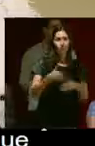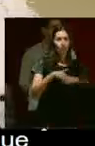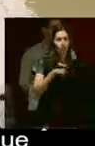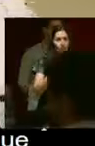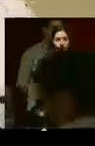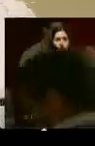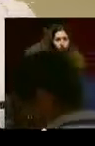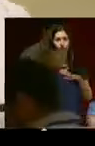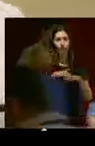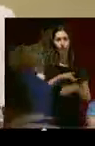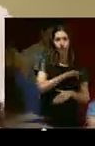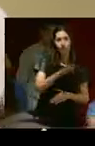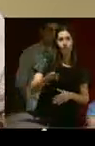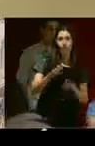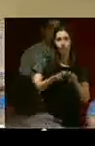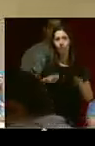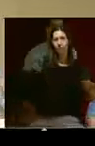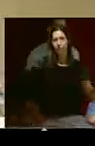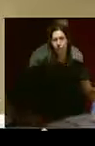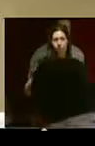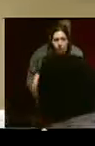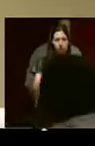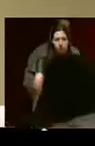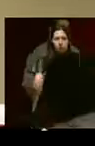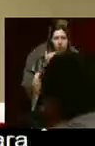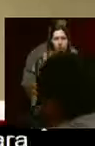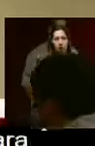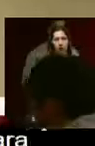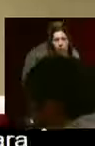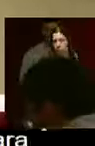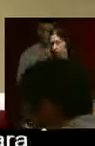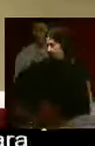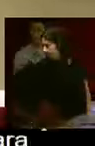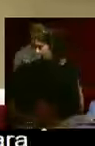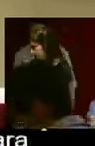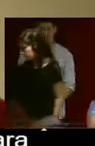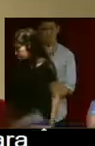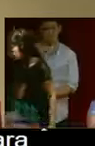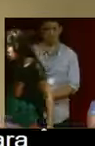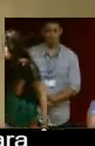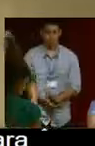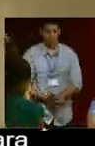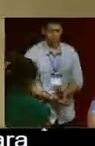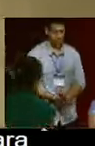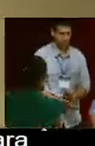7 minutes. I apologize to the people in the next session. Thank you very much.